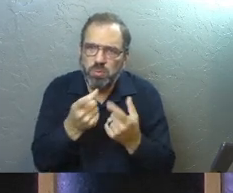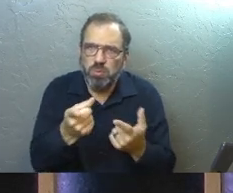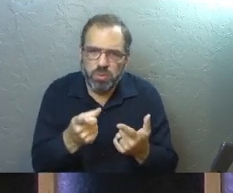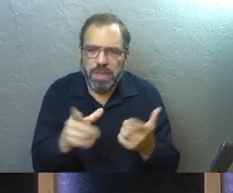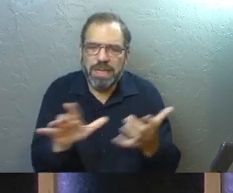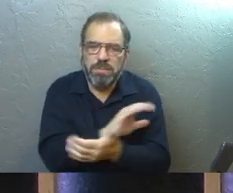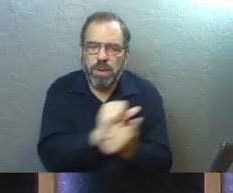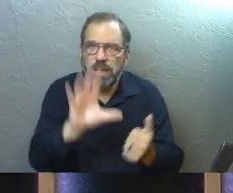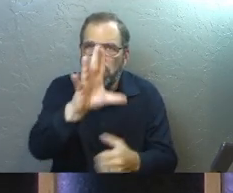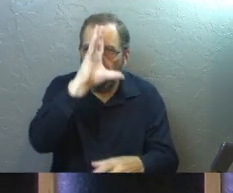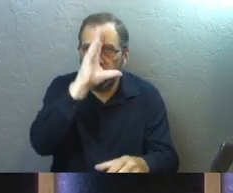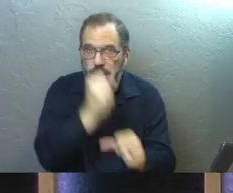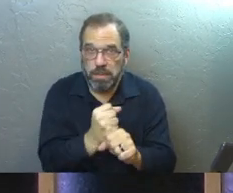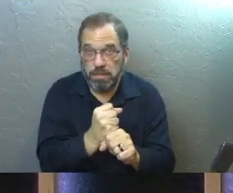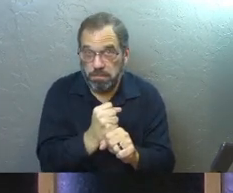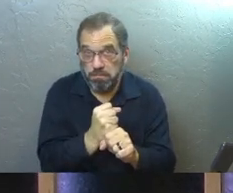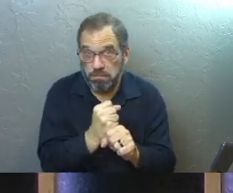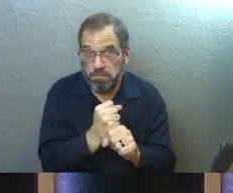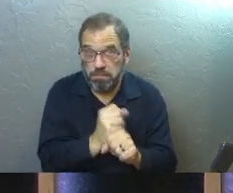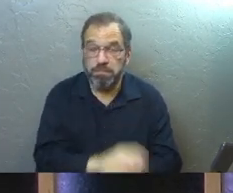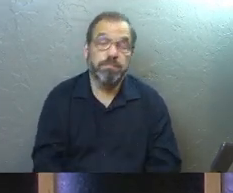It's breaking your trust.